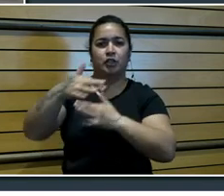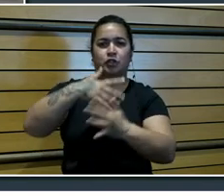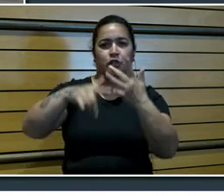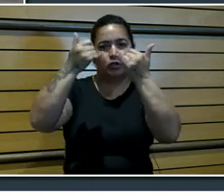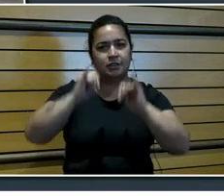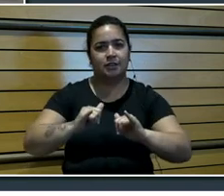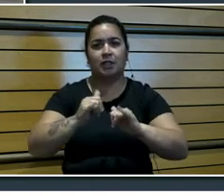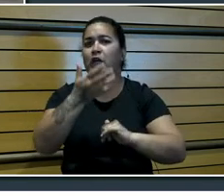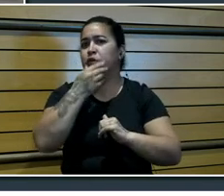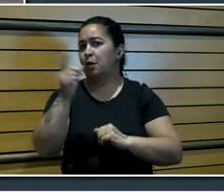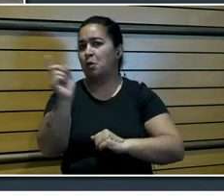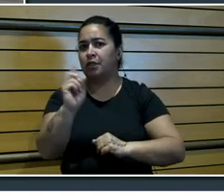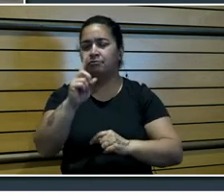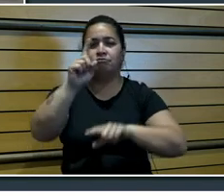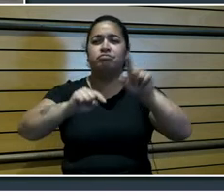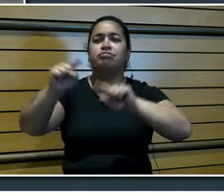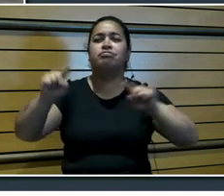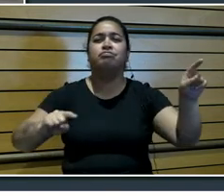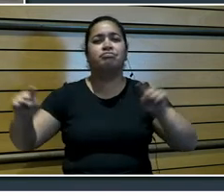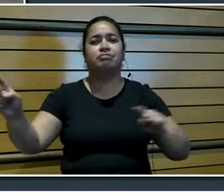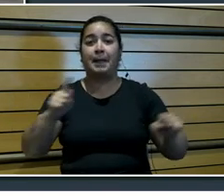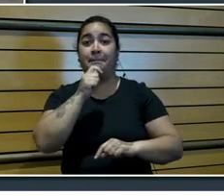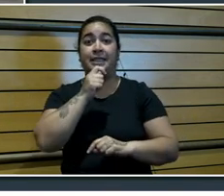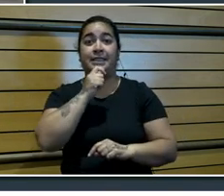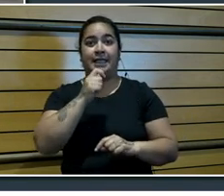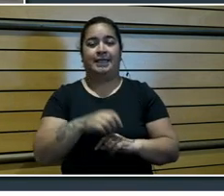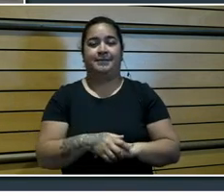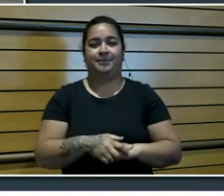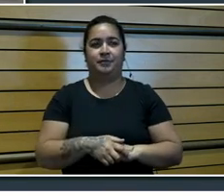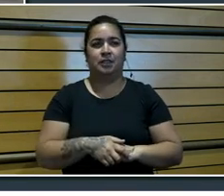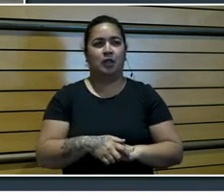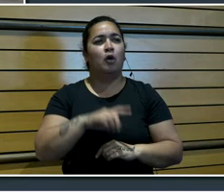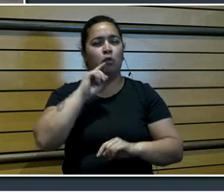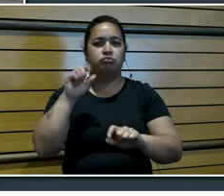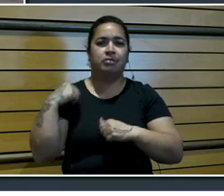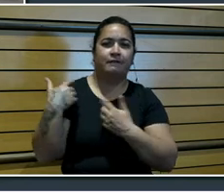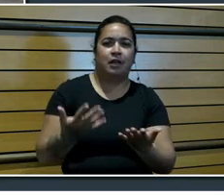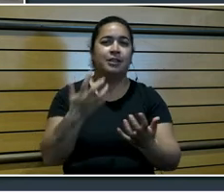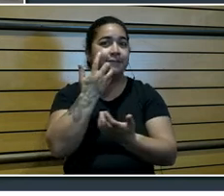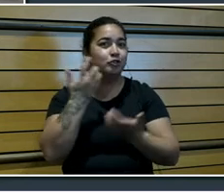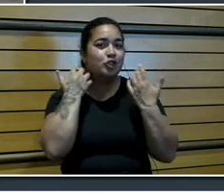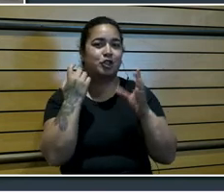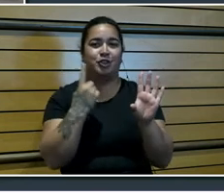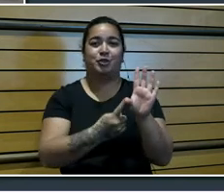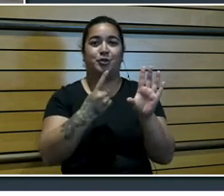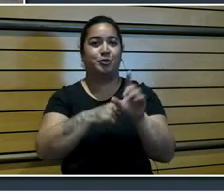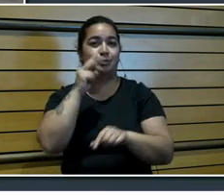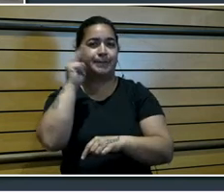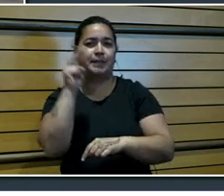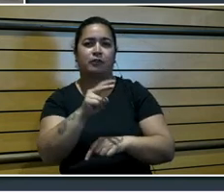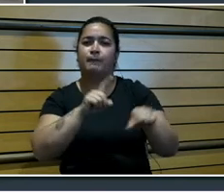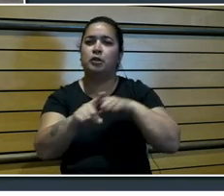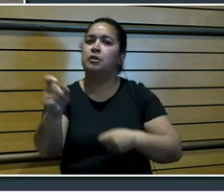utilising multimedia platforms, we endeavour to provide a fresh youth perspective on the issues that matter most to